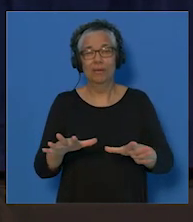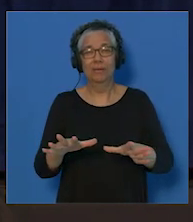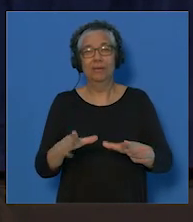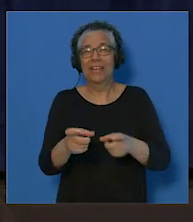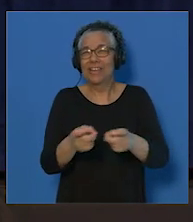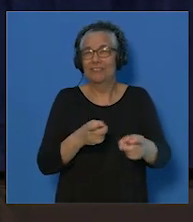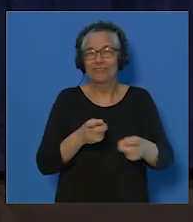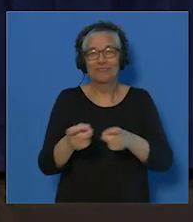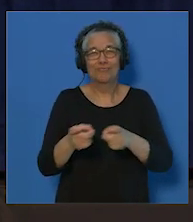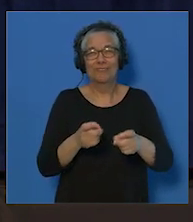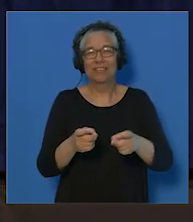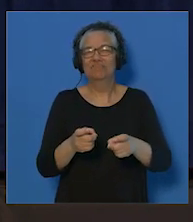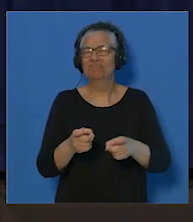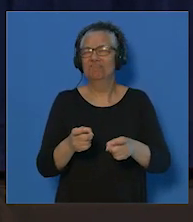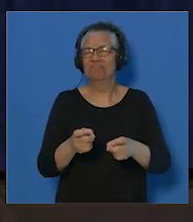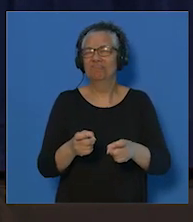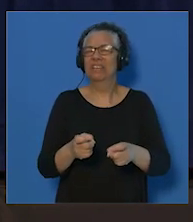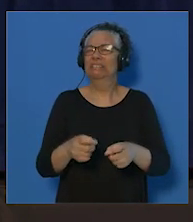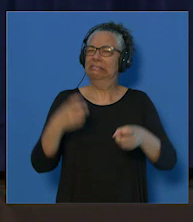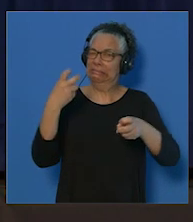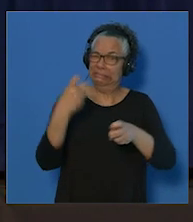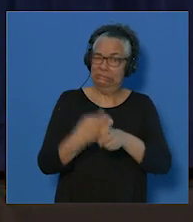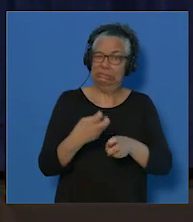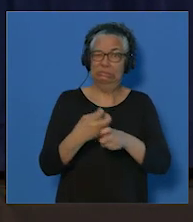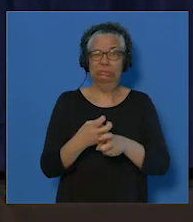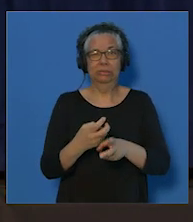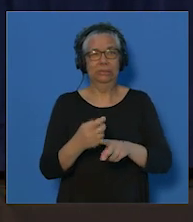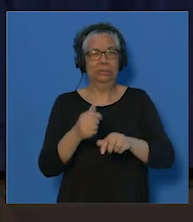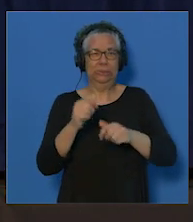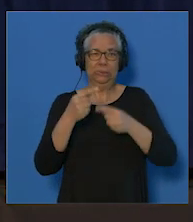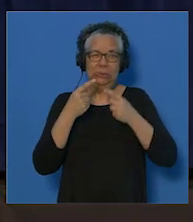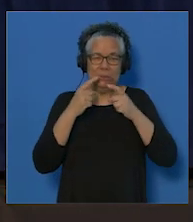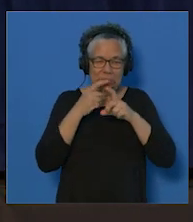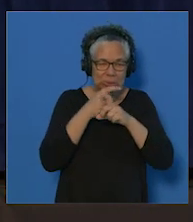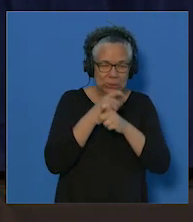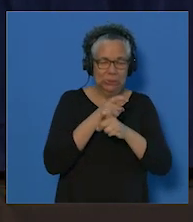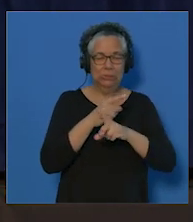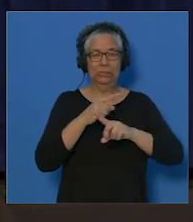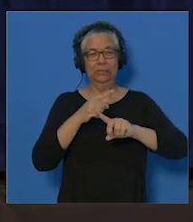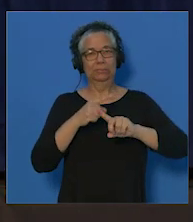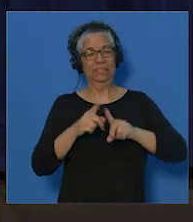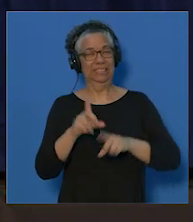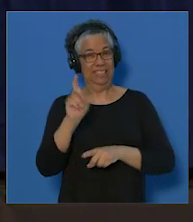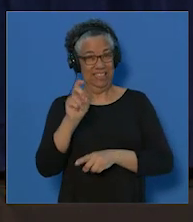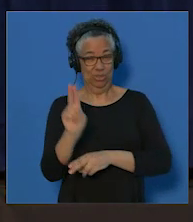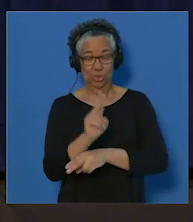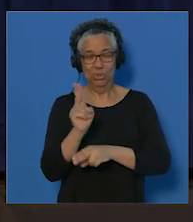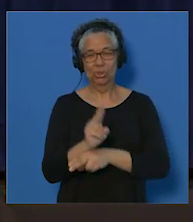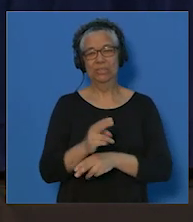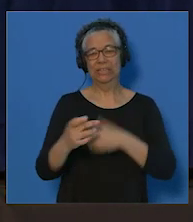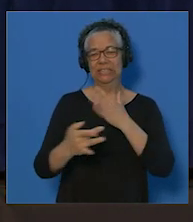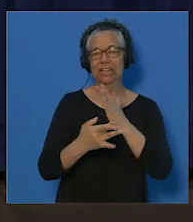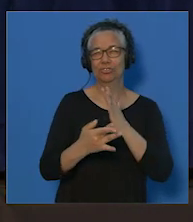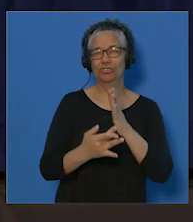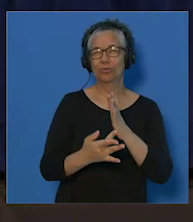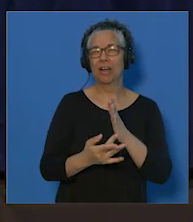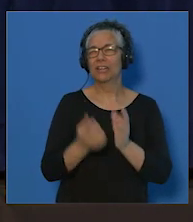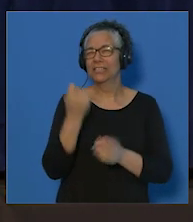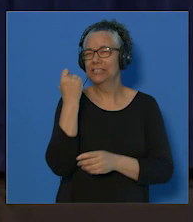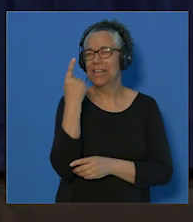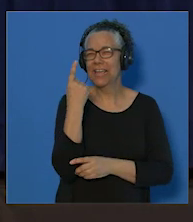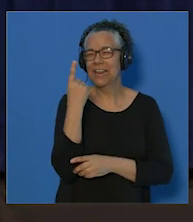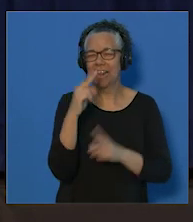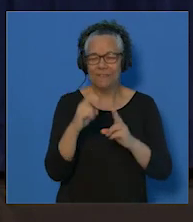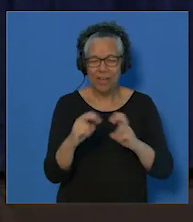this is certainly something that is complex, and we need to make sure that we can use technology to effectively understand and evaluate trends